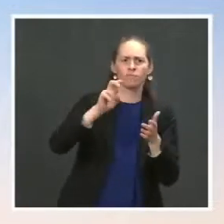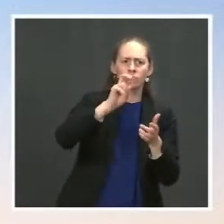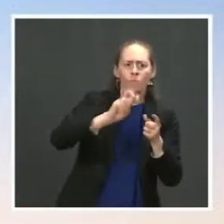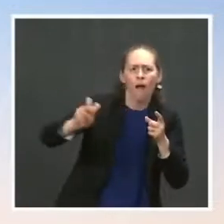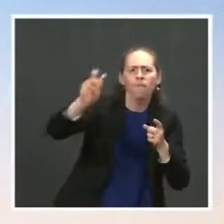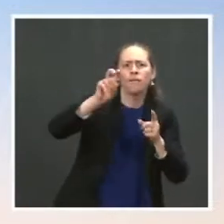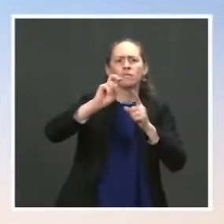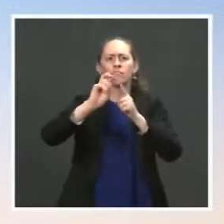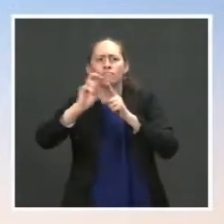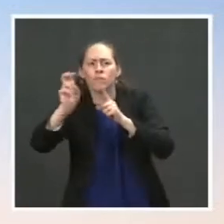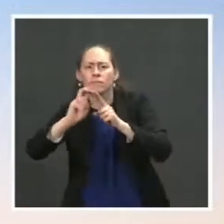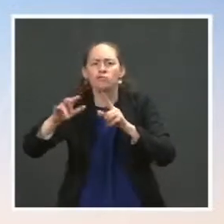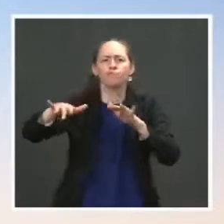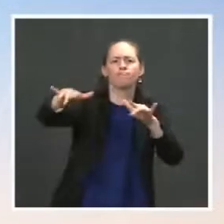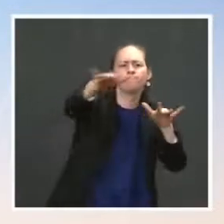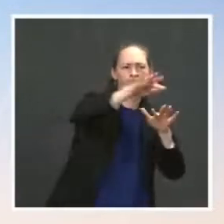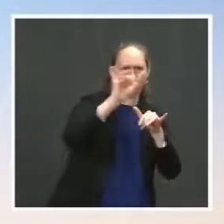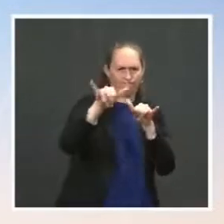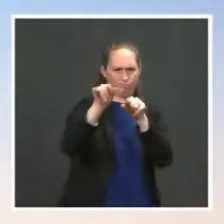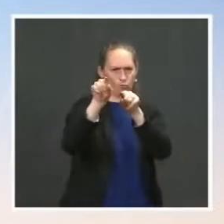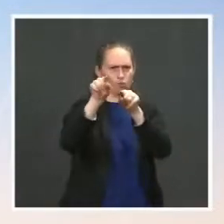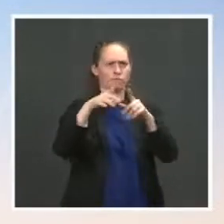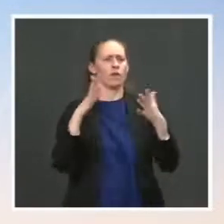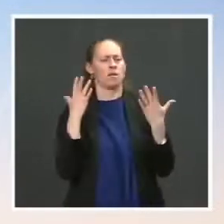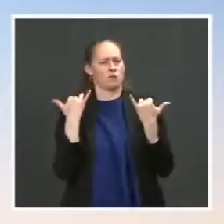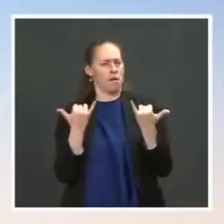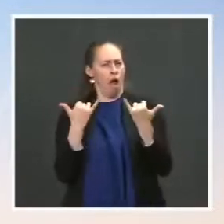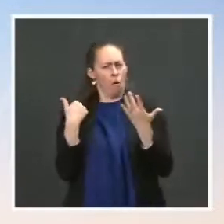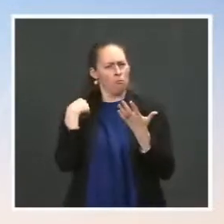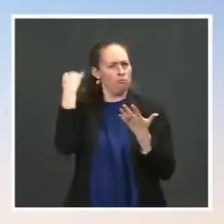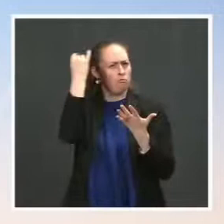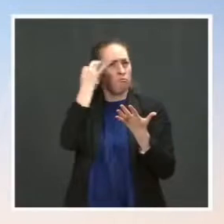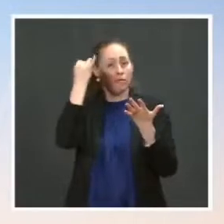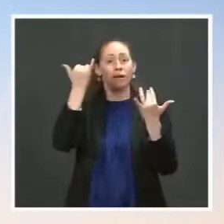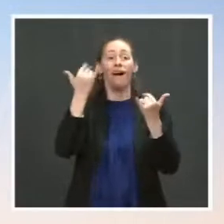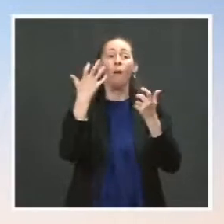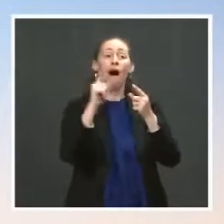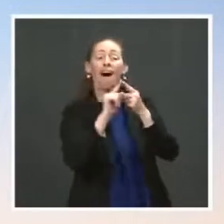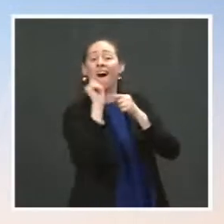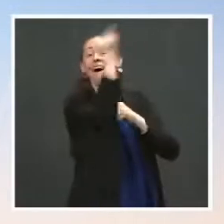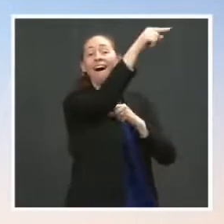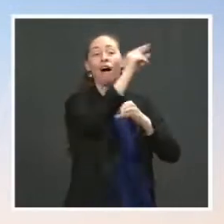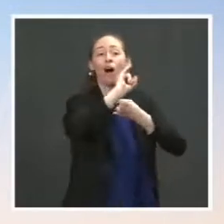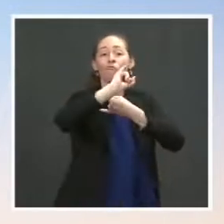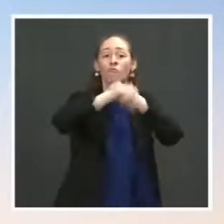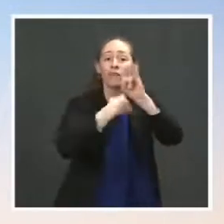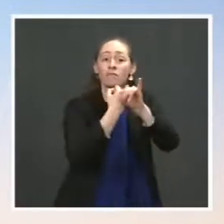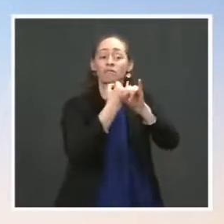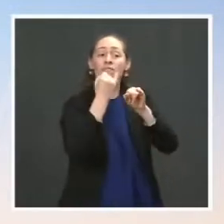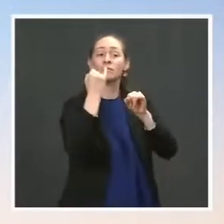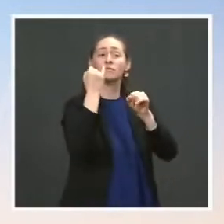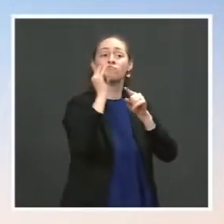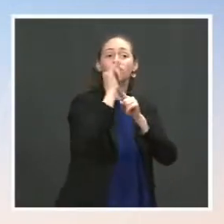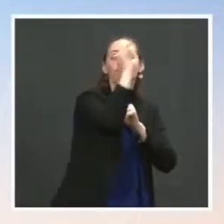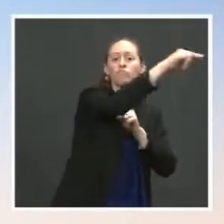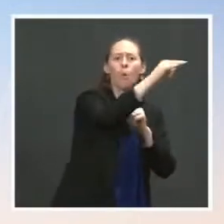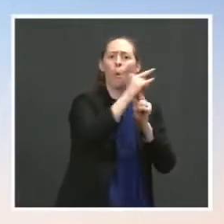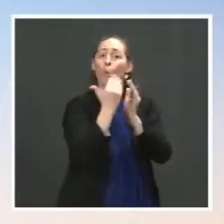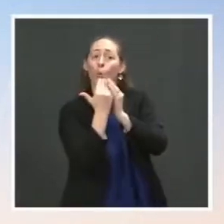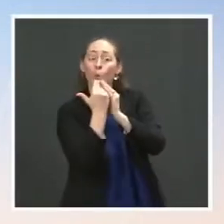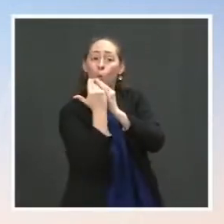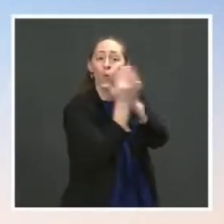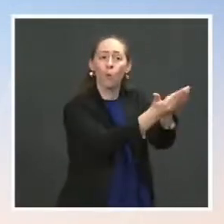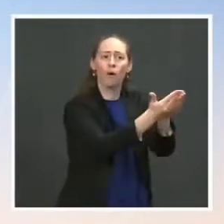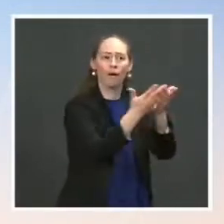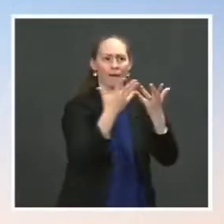Americans eager to get back overseas, whether it's by plane or by cruise ship, you know there have been questions about